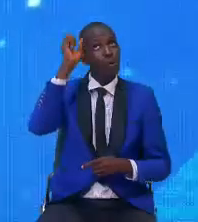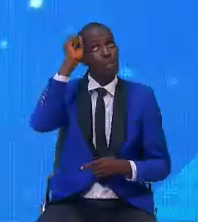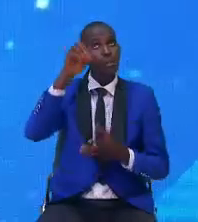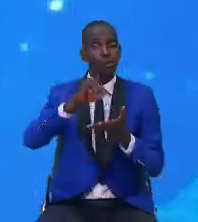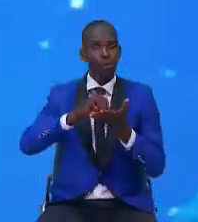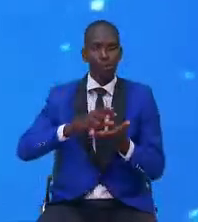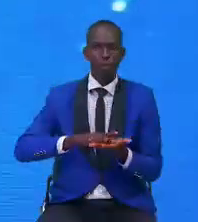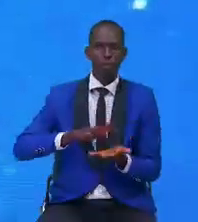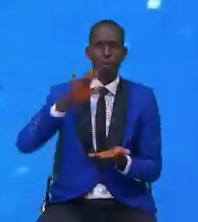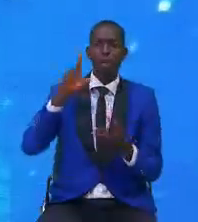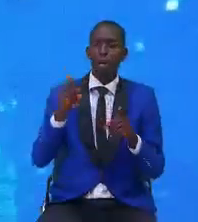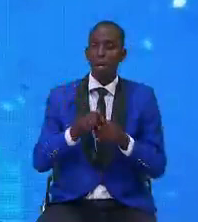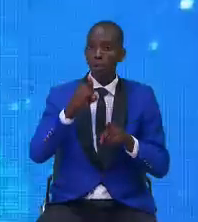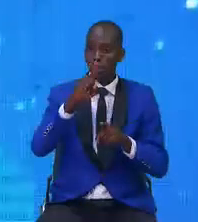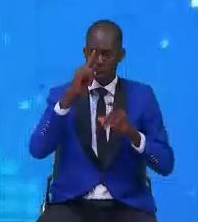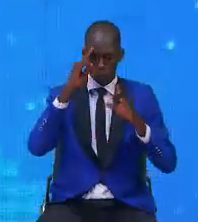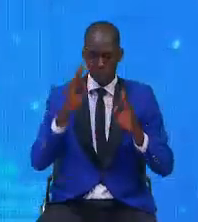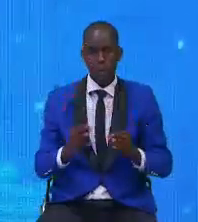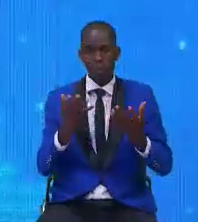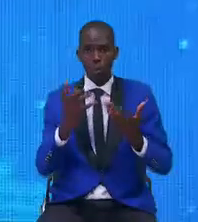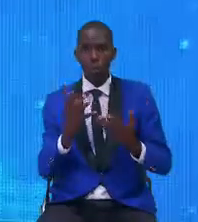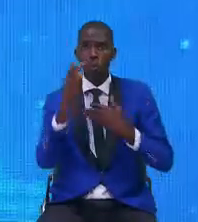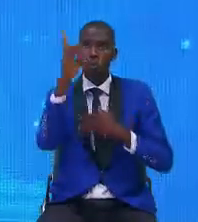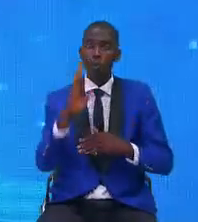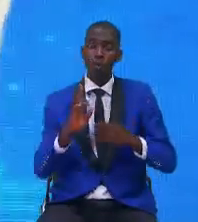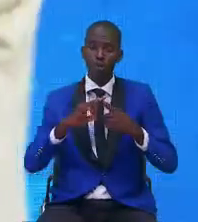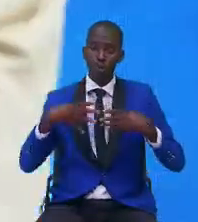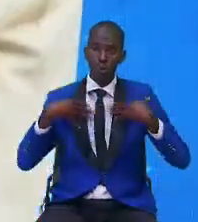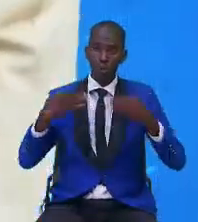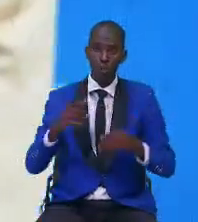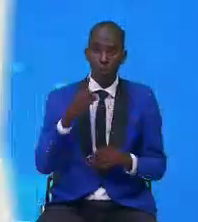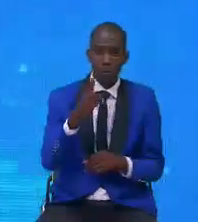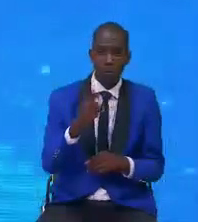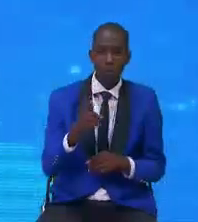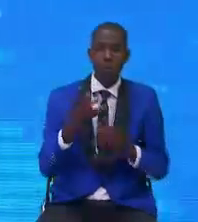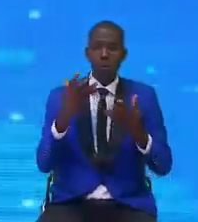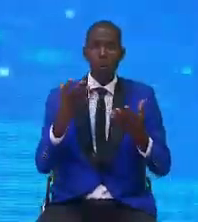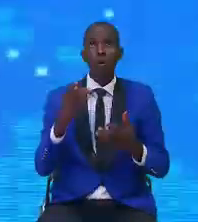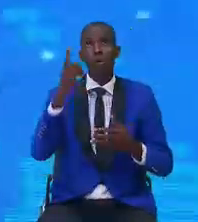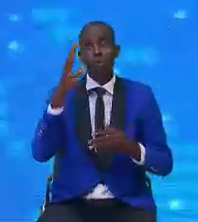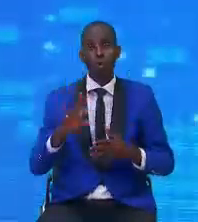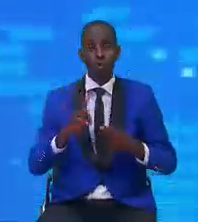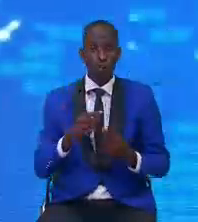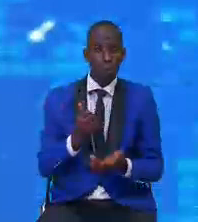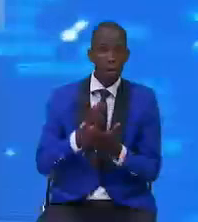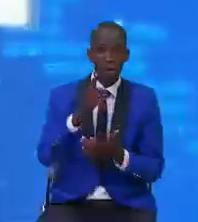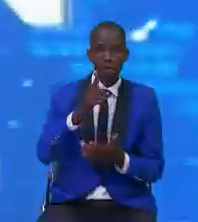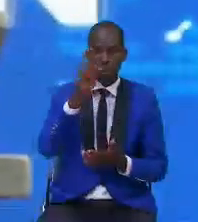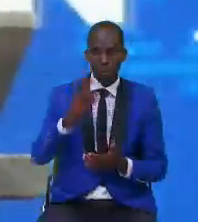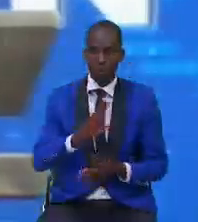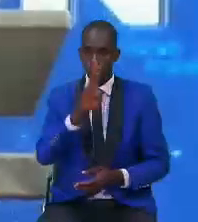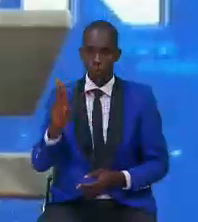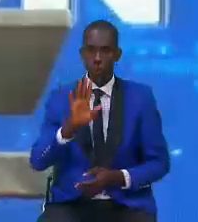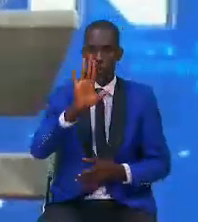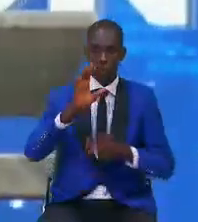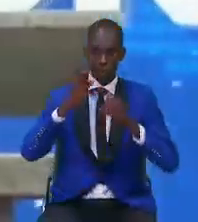be used to the glory of God. And as you make up your mind that the healing he gives you and the deliverance he gives you, you